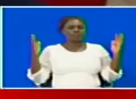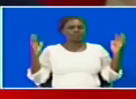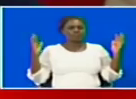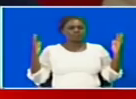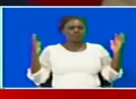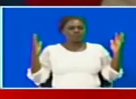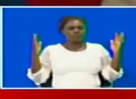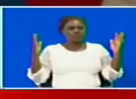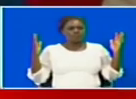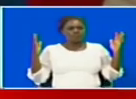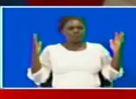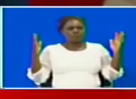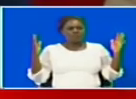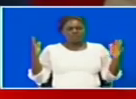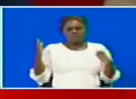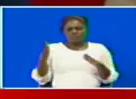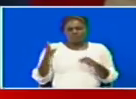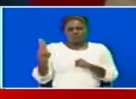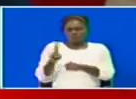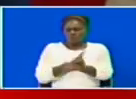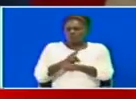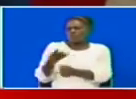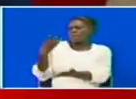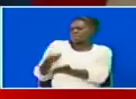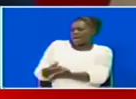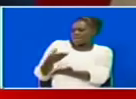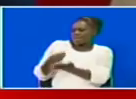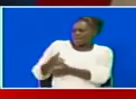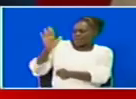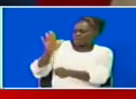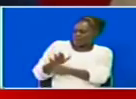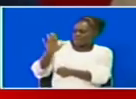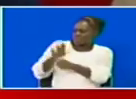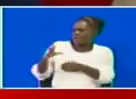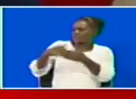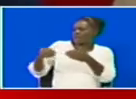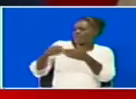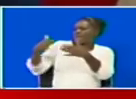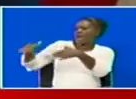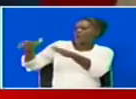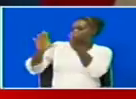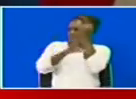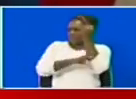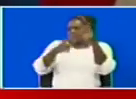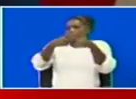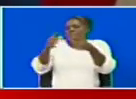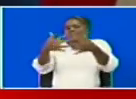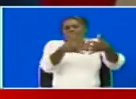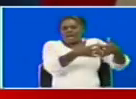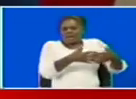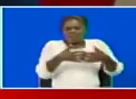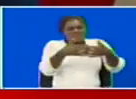own and spent trillions and trillions of dollars overseas while America's